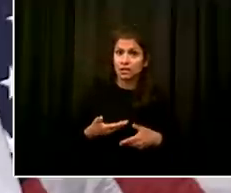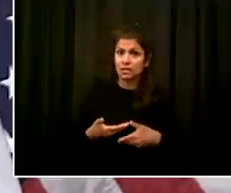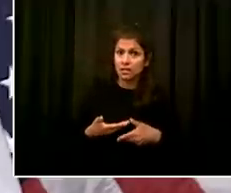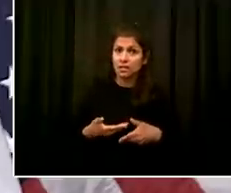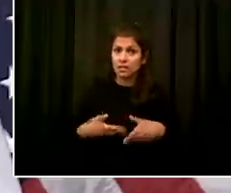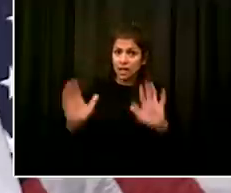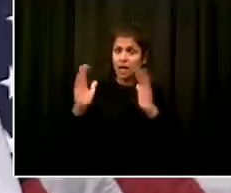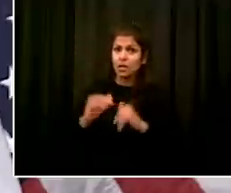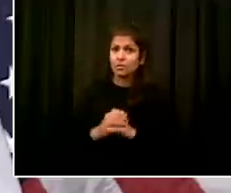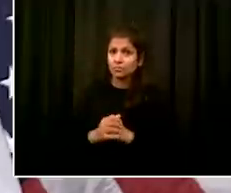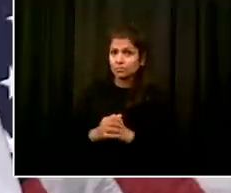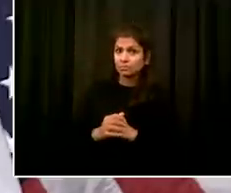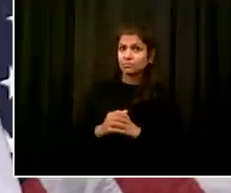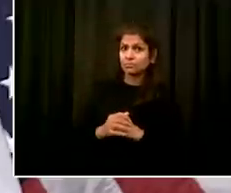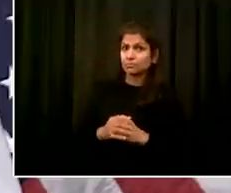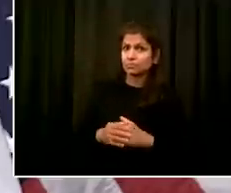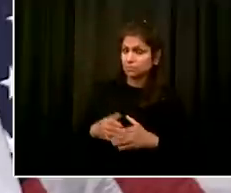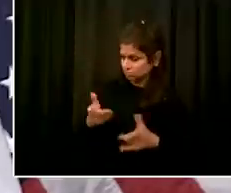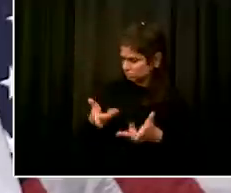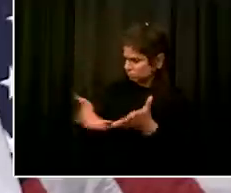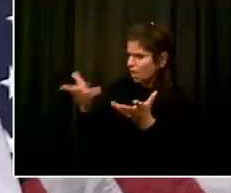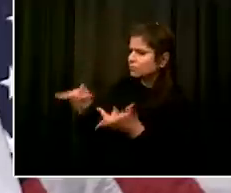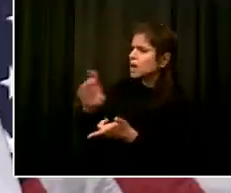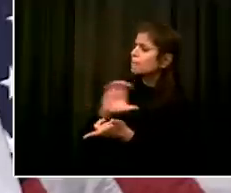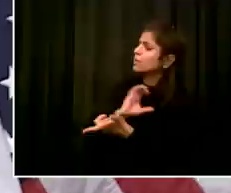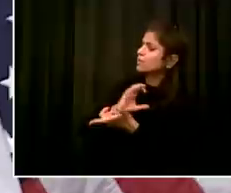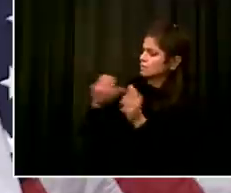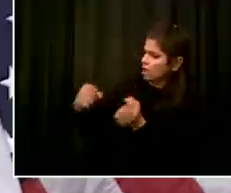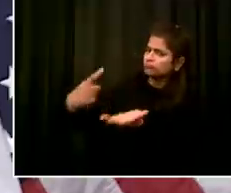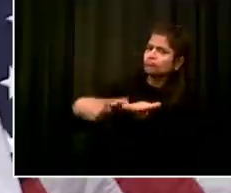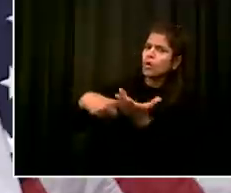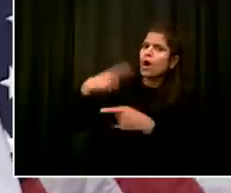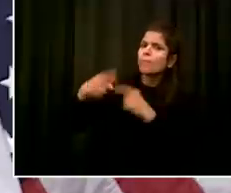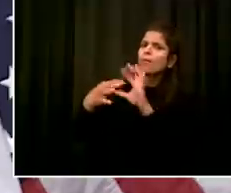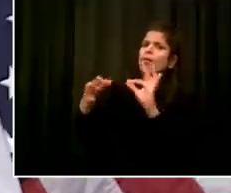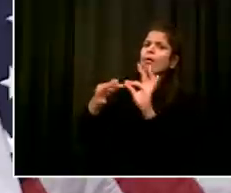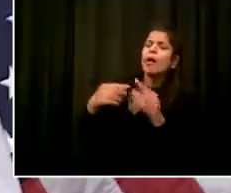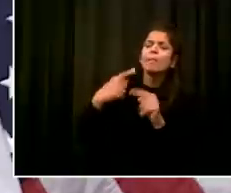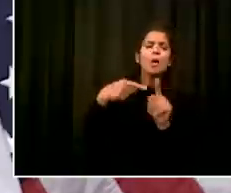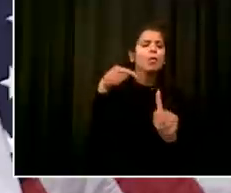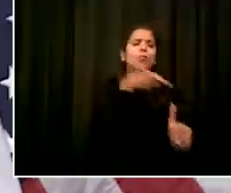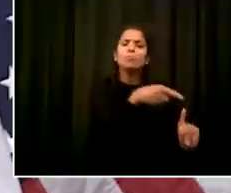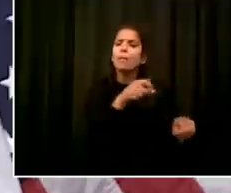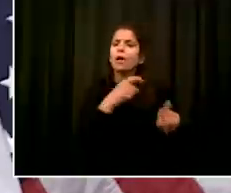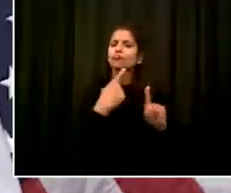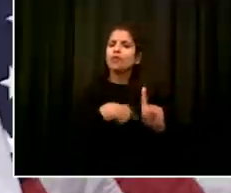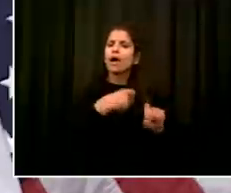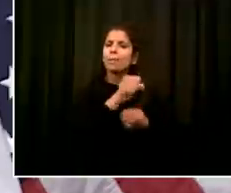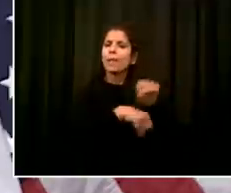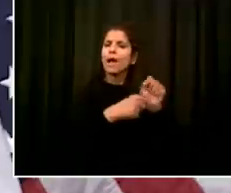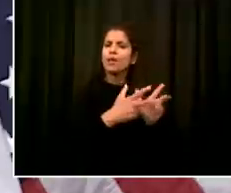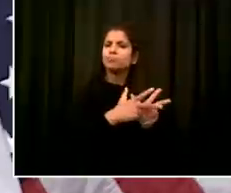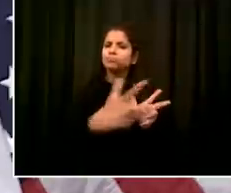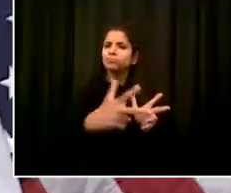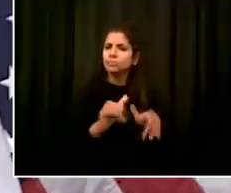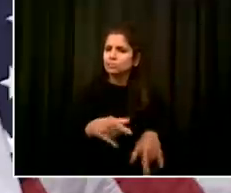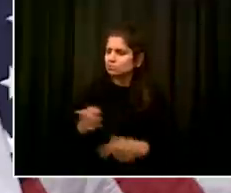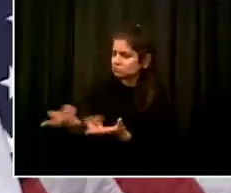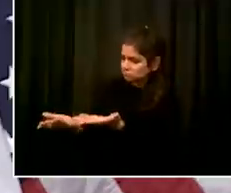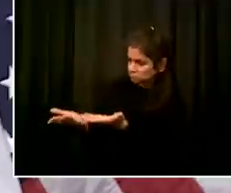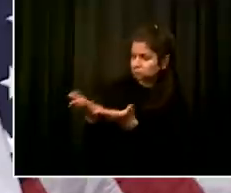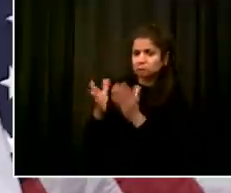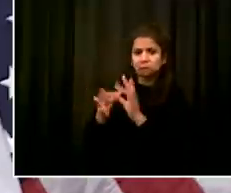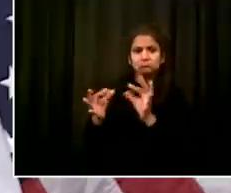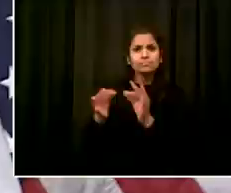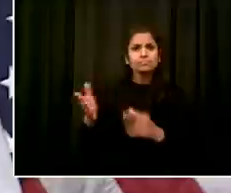I will defer on how to speak about a strategic matter. I defer to you to explain what you feel comfortable explaining